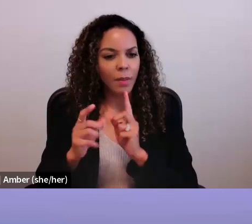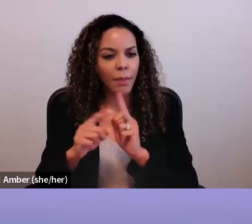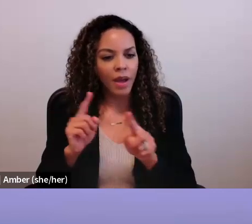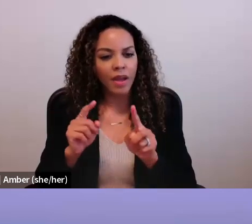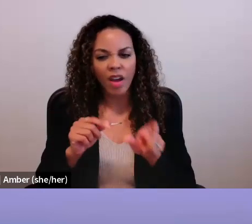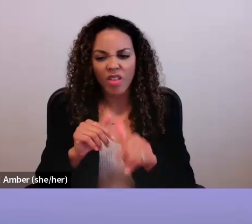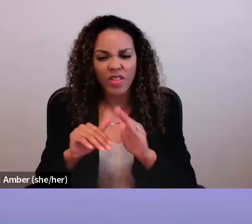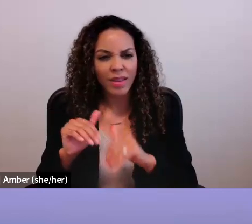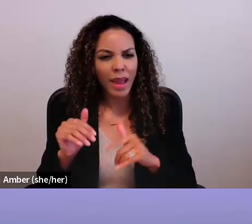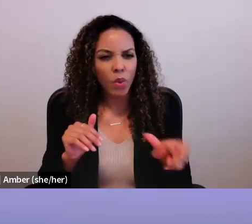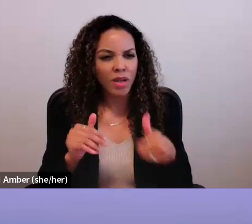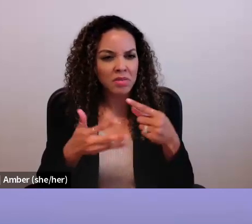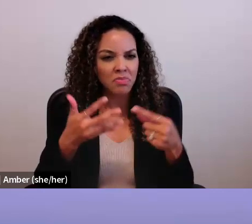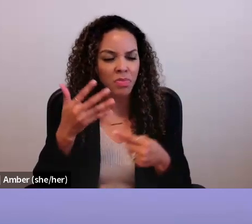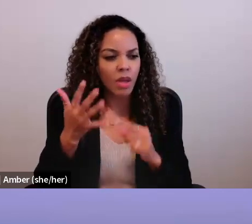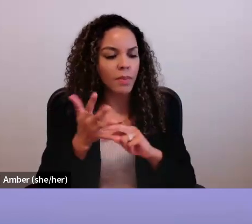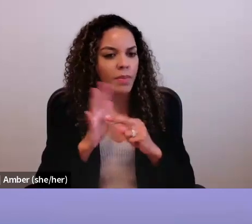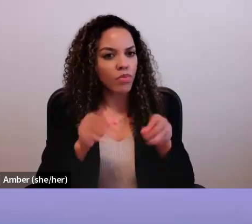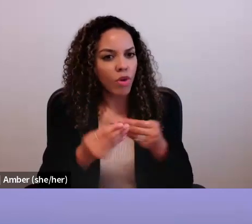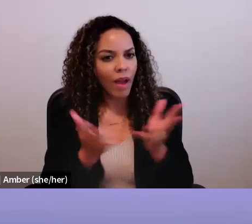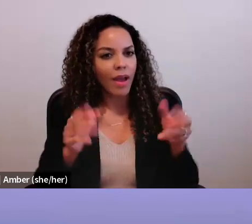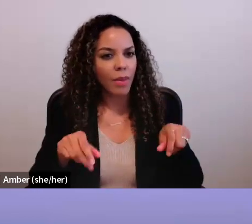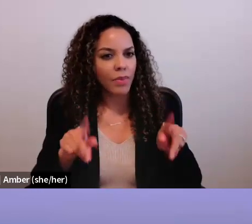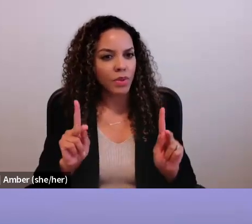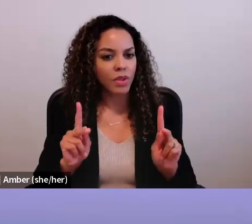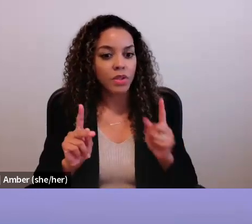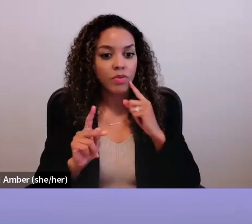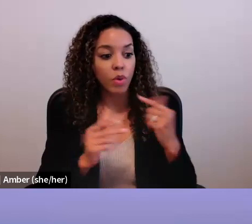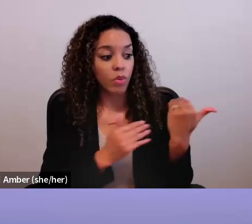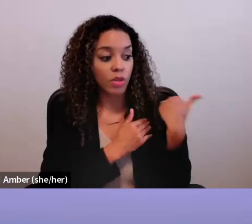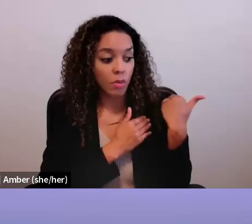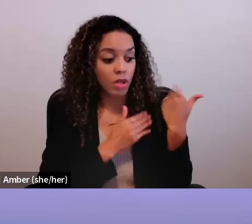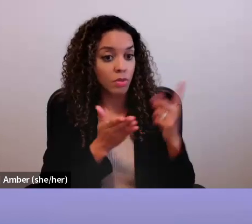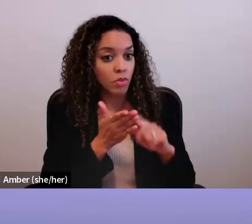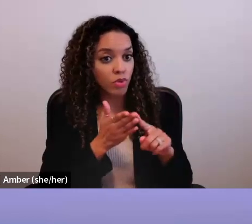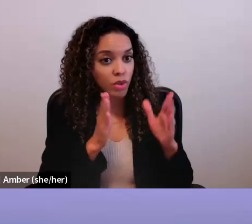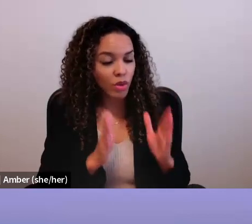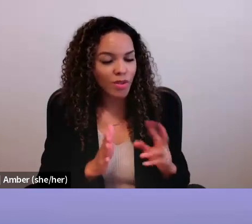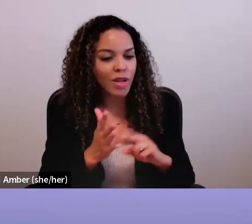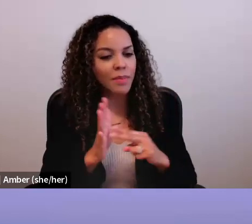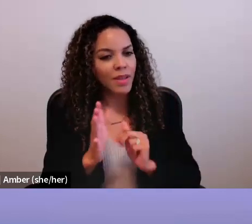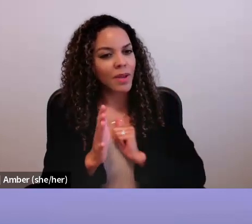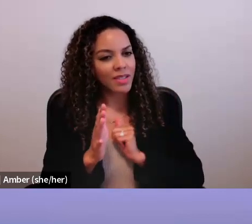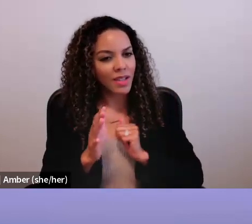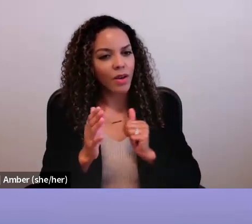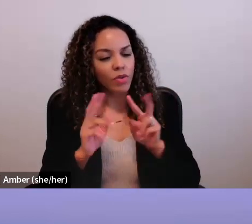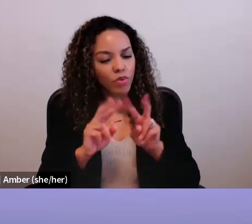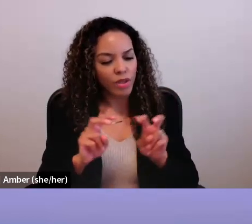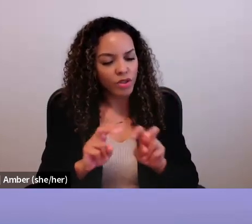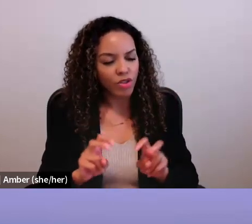think that it means providing opportunities, but to be a responsible researcher, it also means me reading up on mixed methods